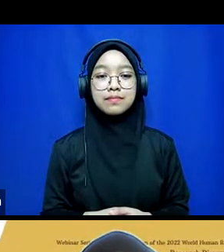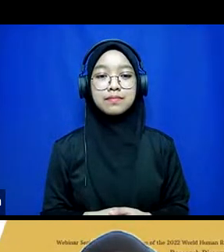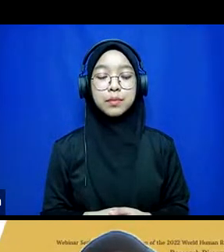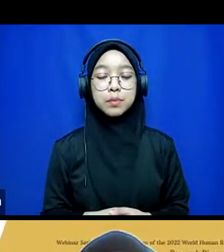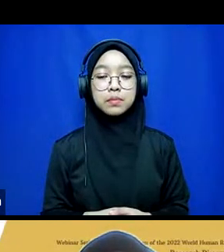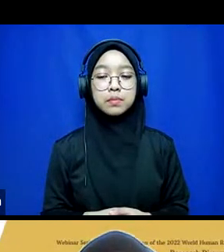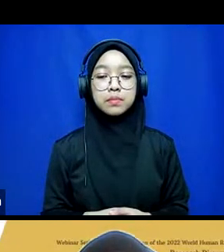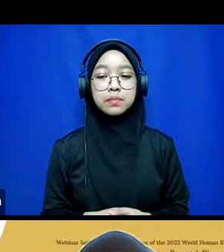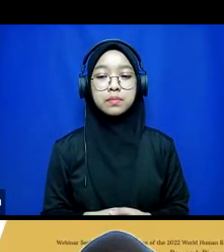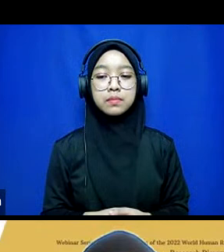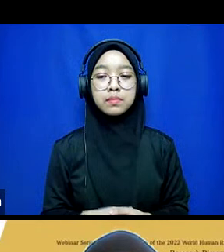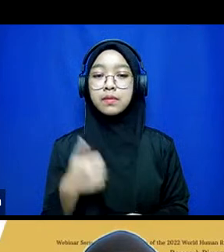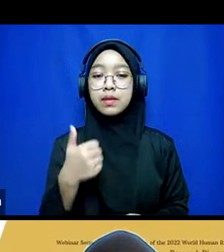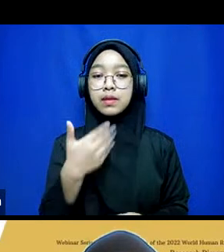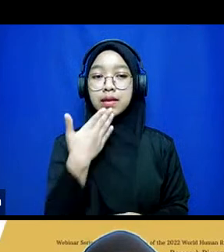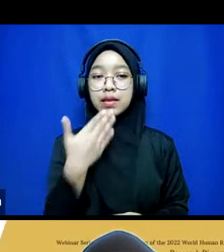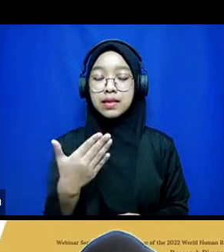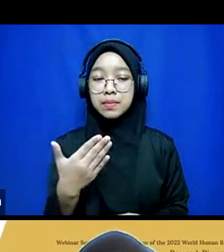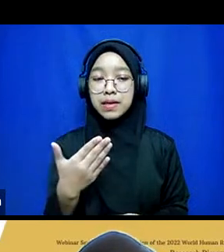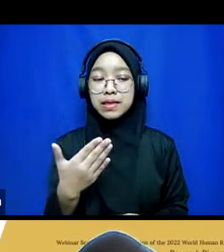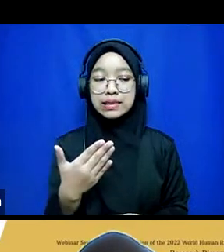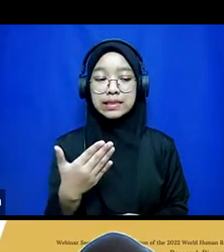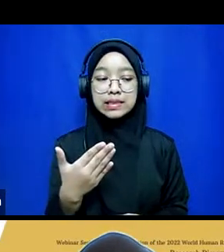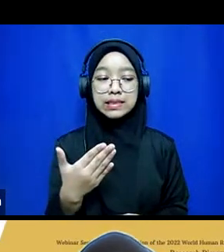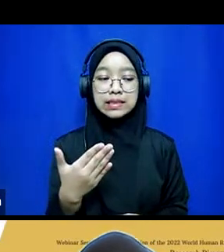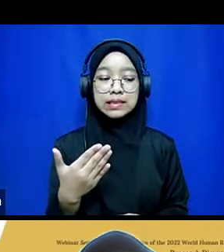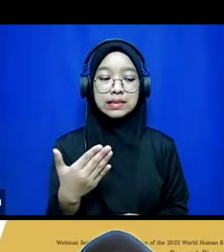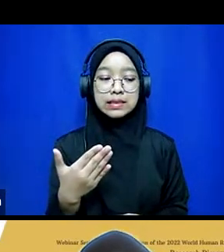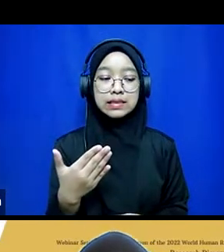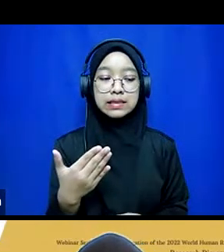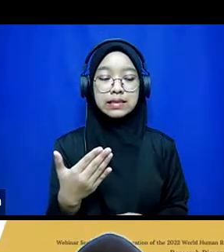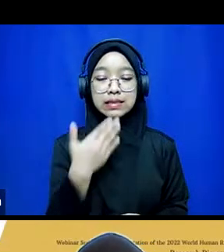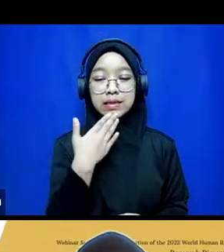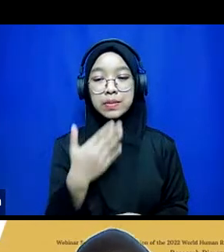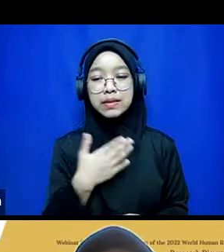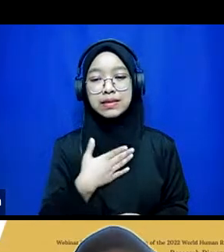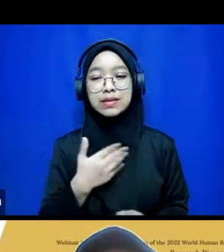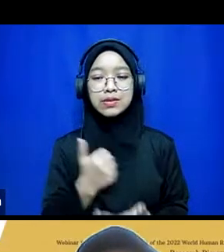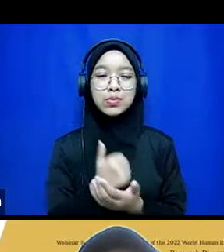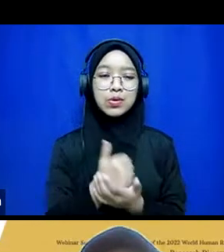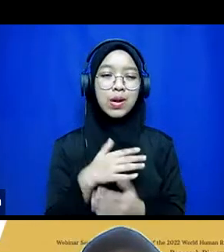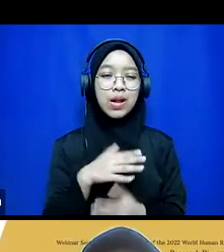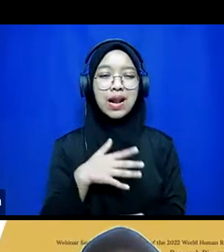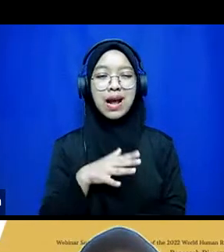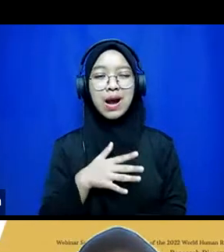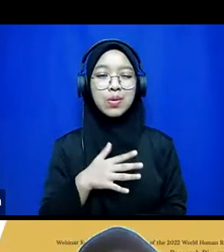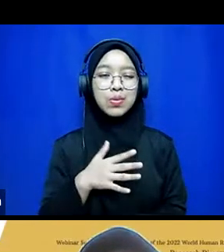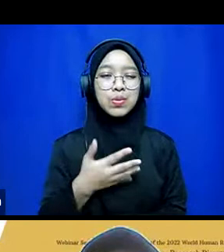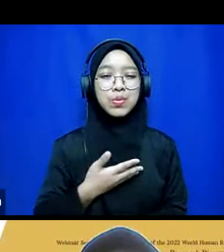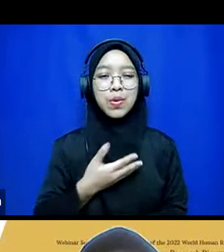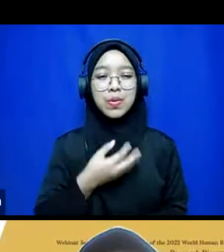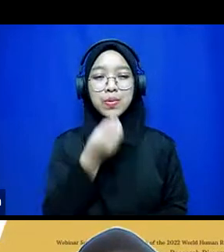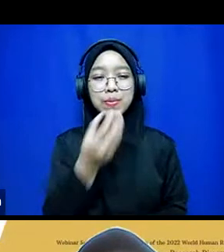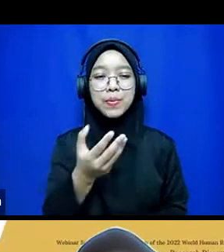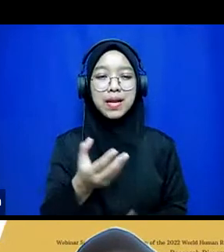Yeah, thank you. I sort of hesitate to comment on why